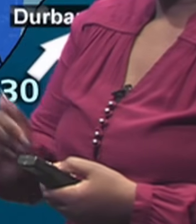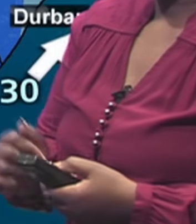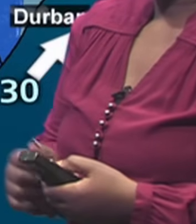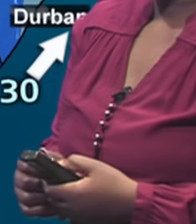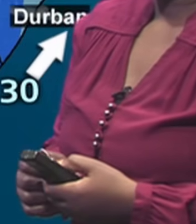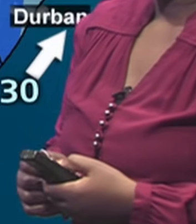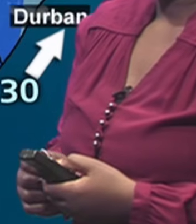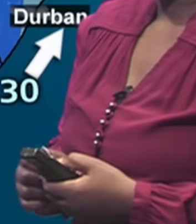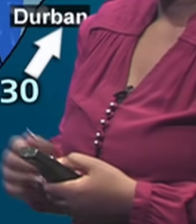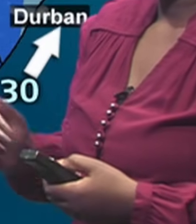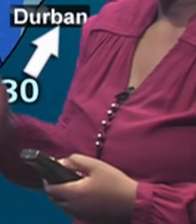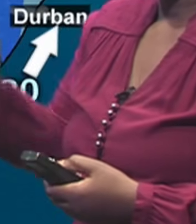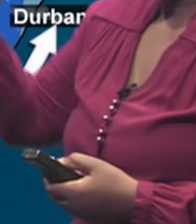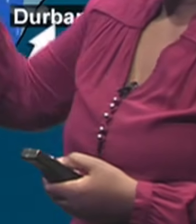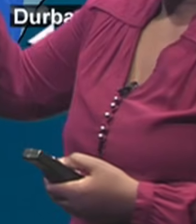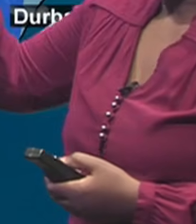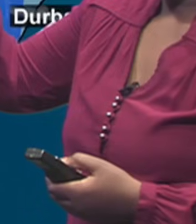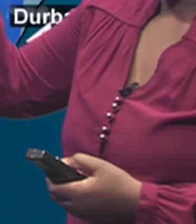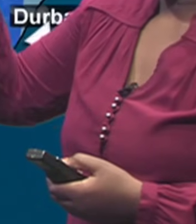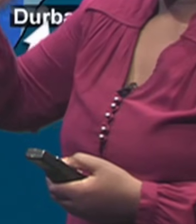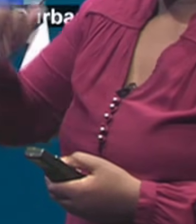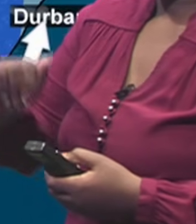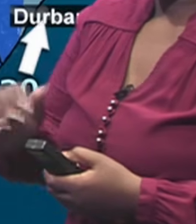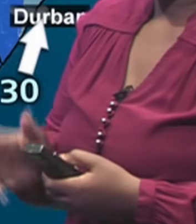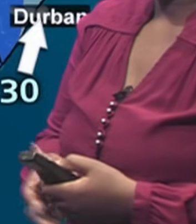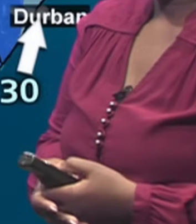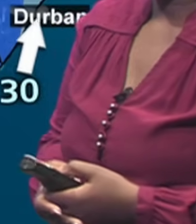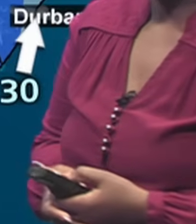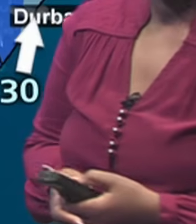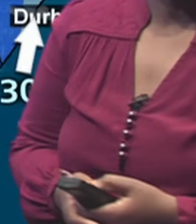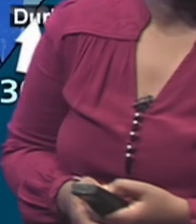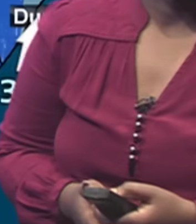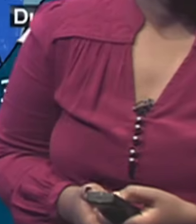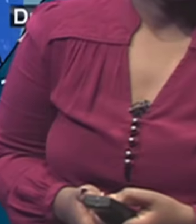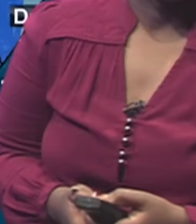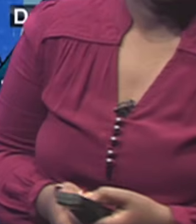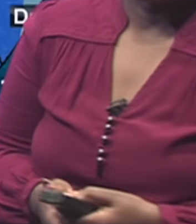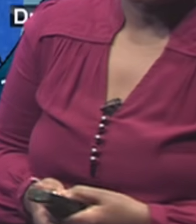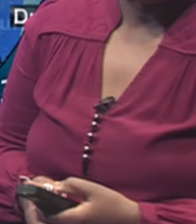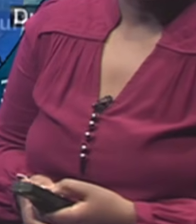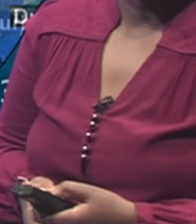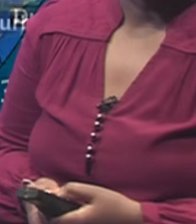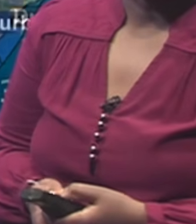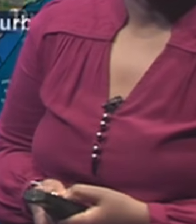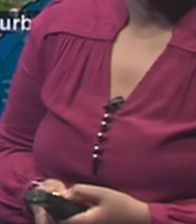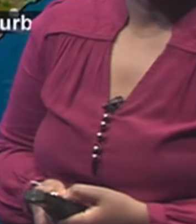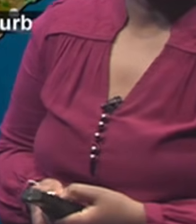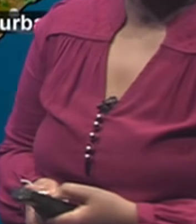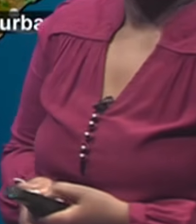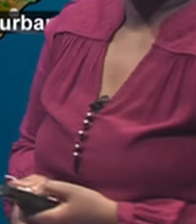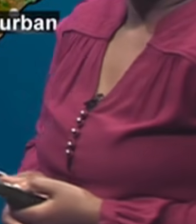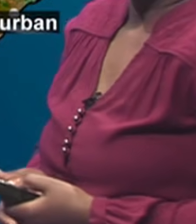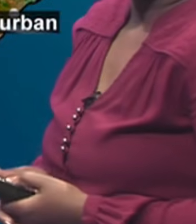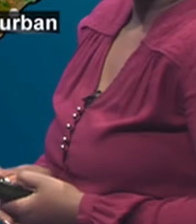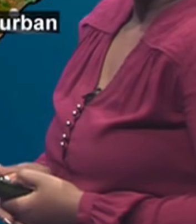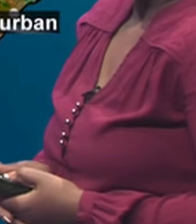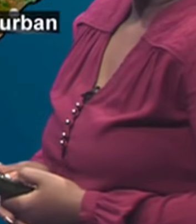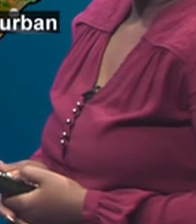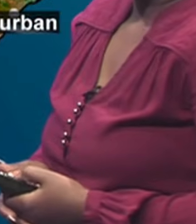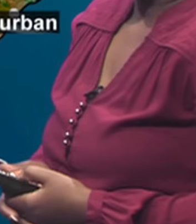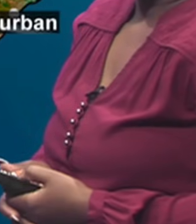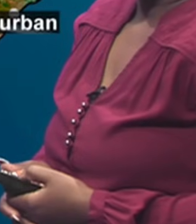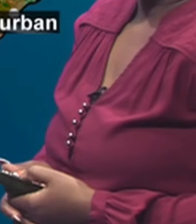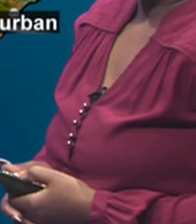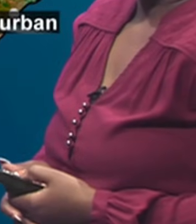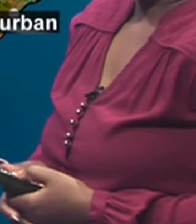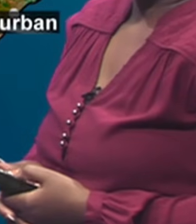go tsebosiwa fa go tlana le semathane mme ka kwa province ya Gauteng go tla itemogela masarasara na pula ka diperesente di le 30 ba